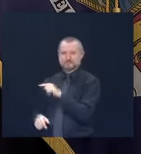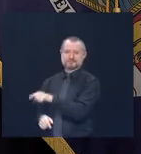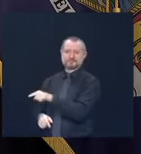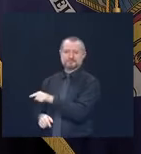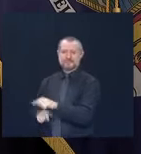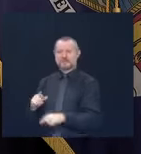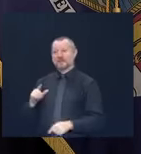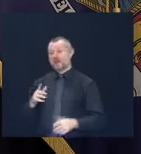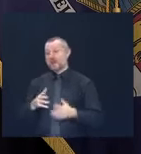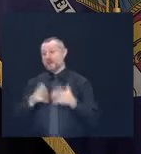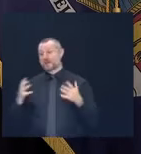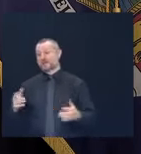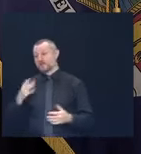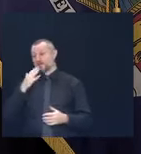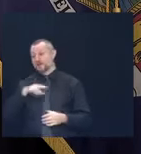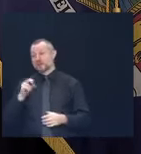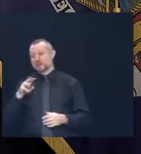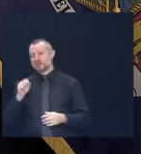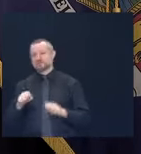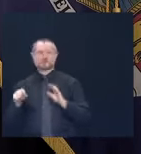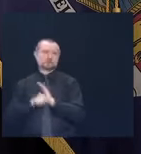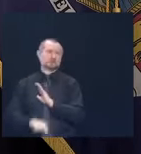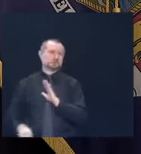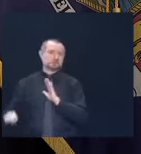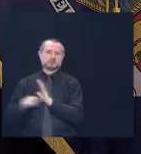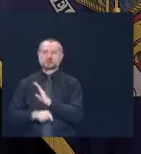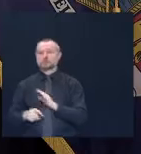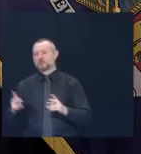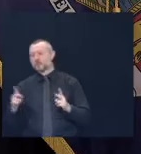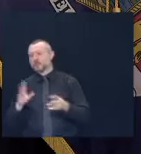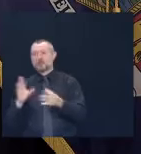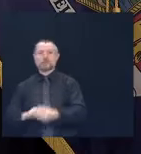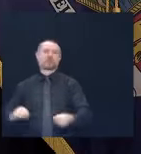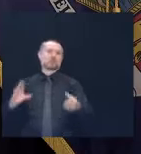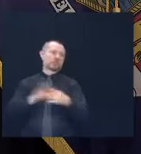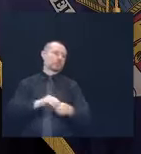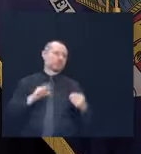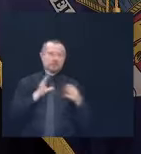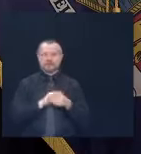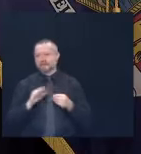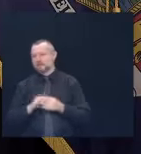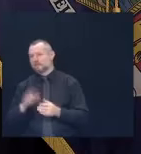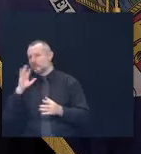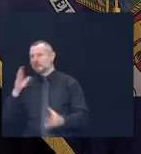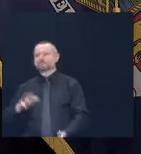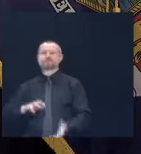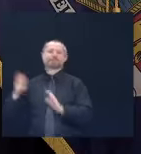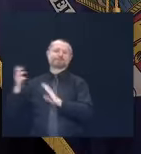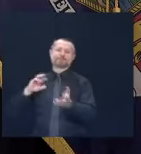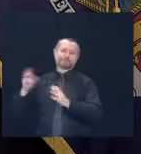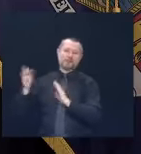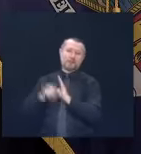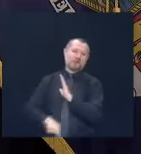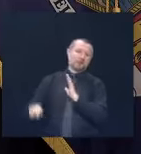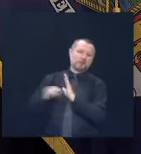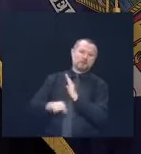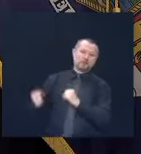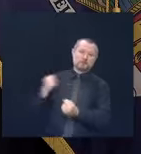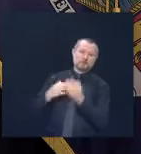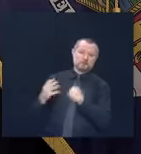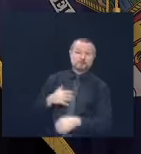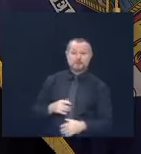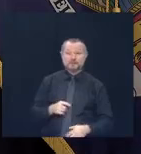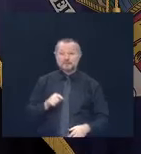us and all these tales of possible catastrophe, to have the first airport that's opened